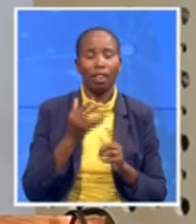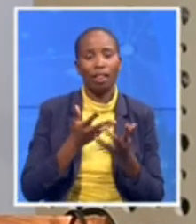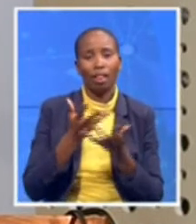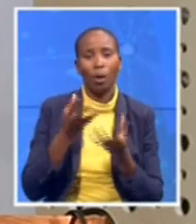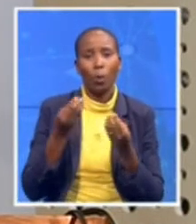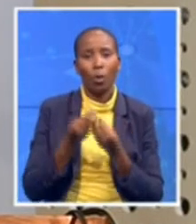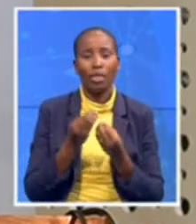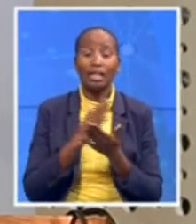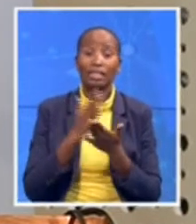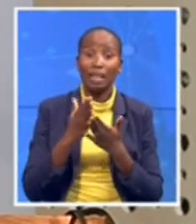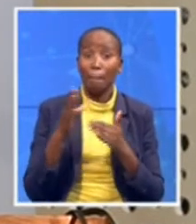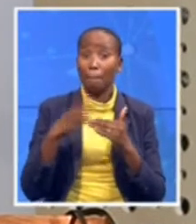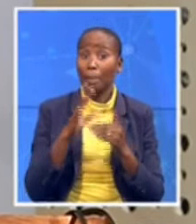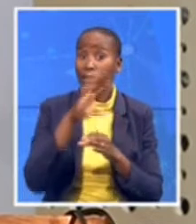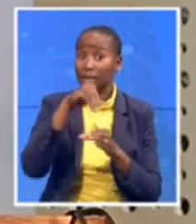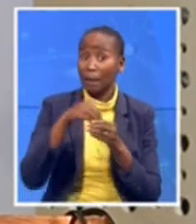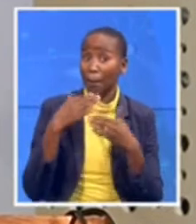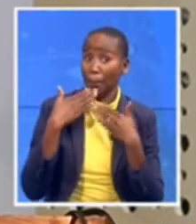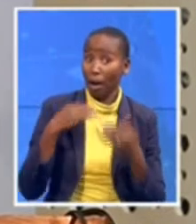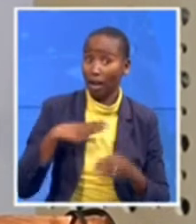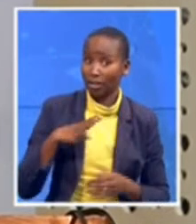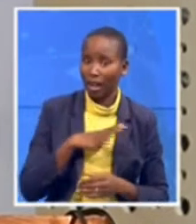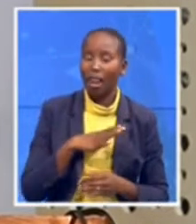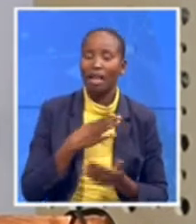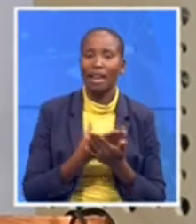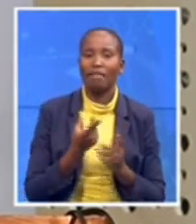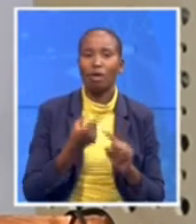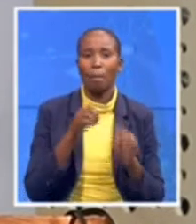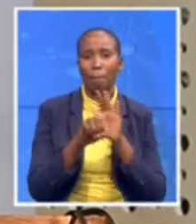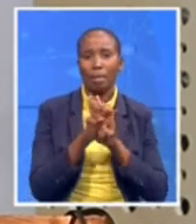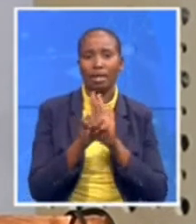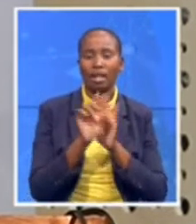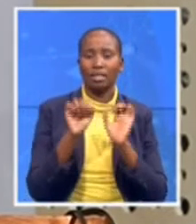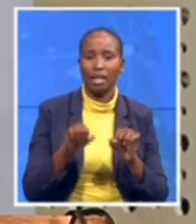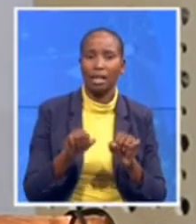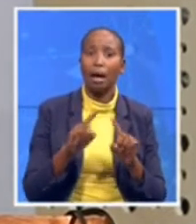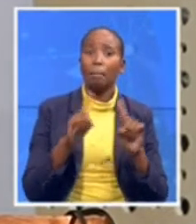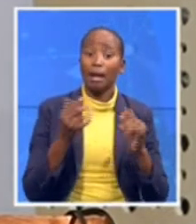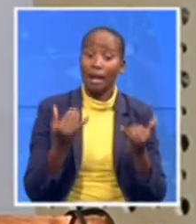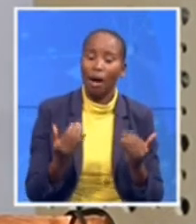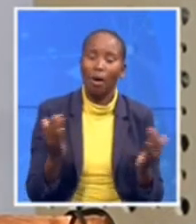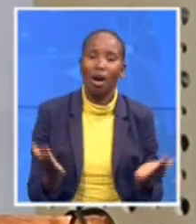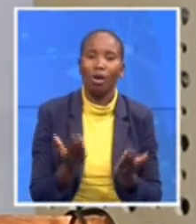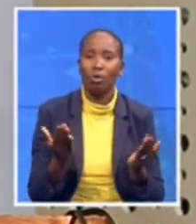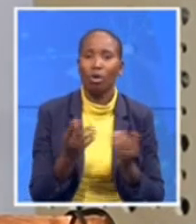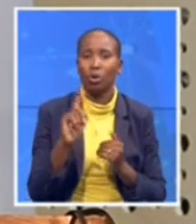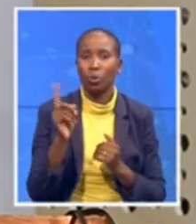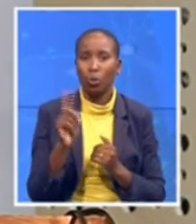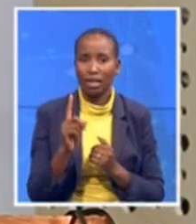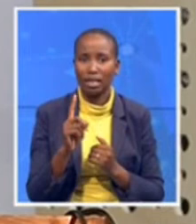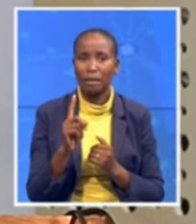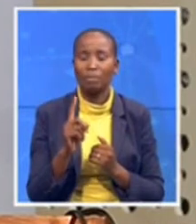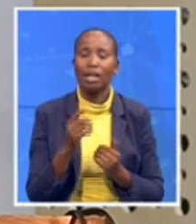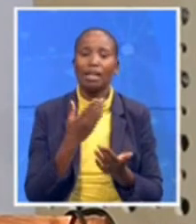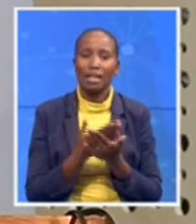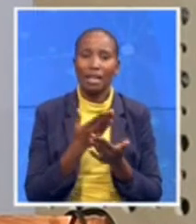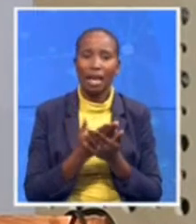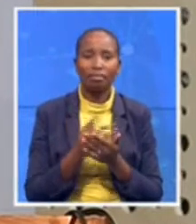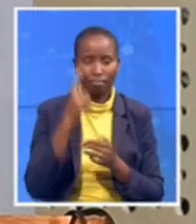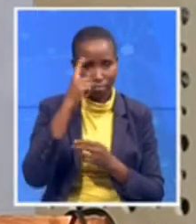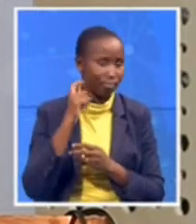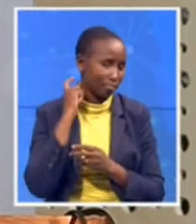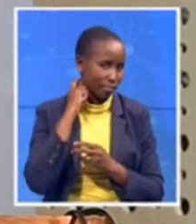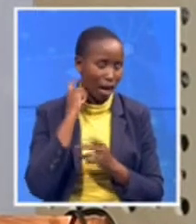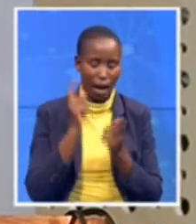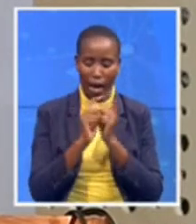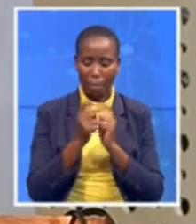media space. But what we do encourage beyond that is colleagues to also consider our amendment regulations that provide a lot more direction and